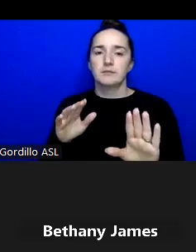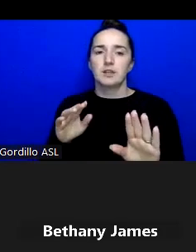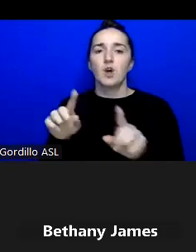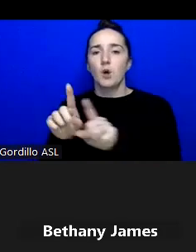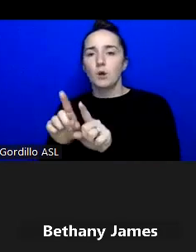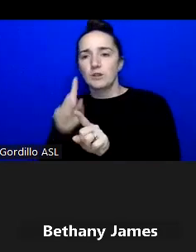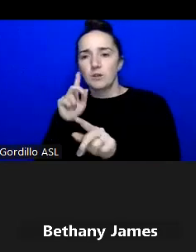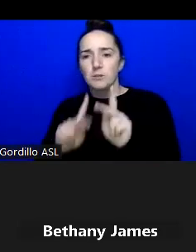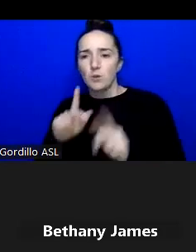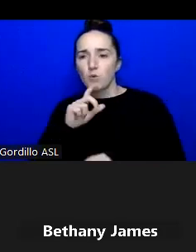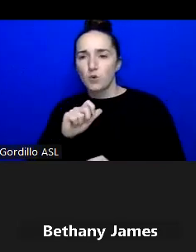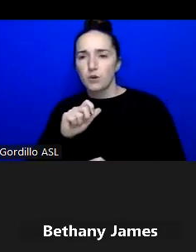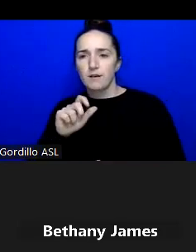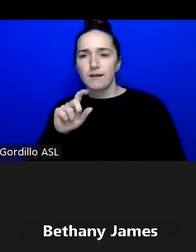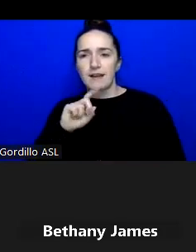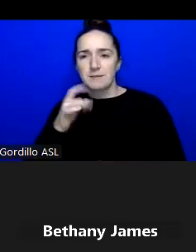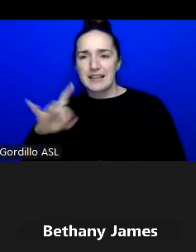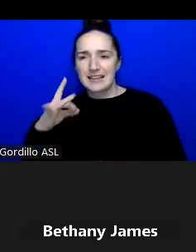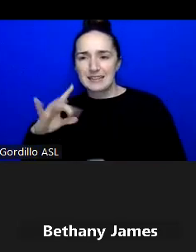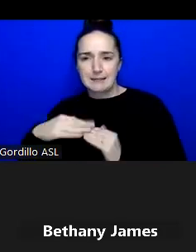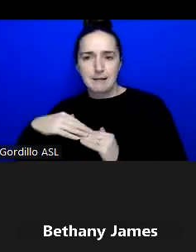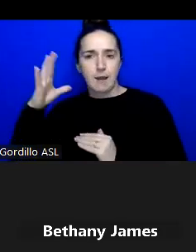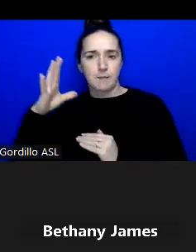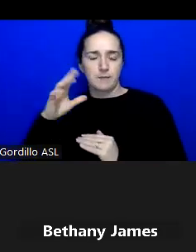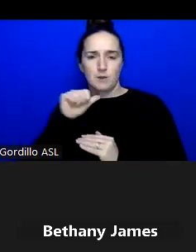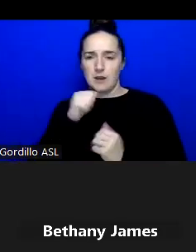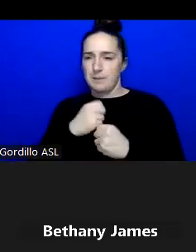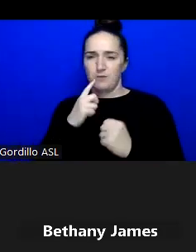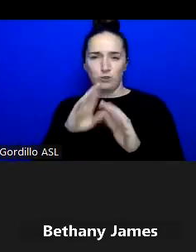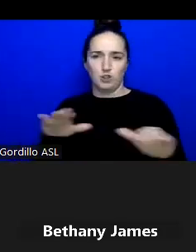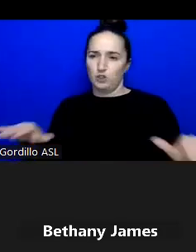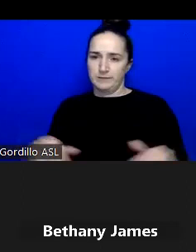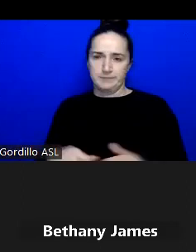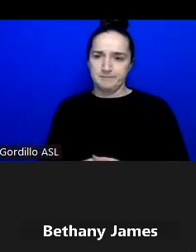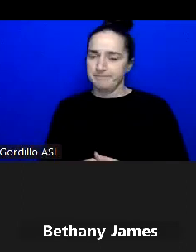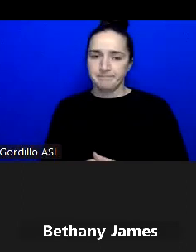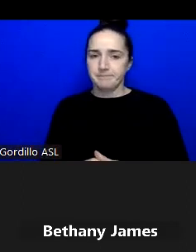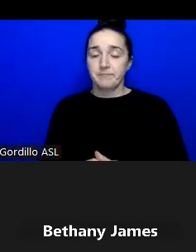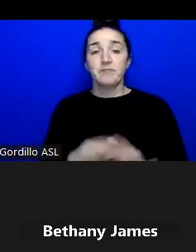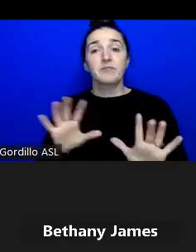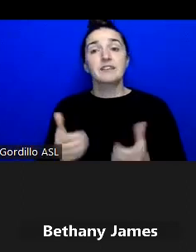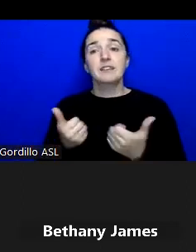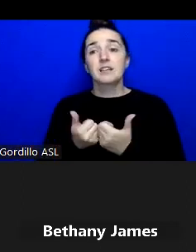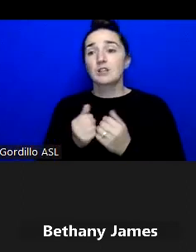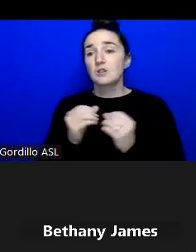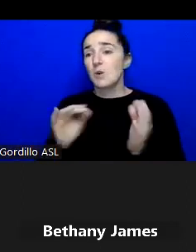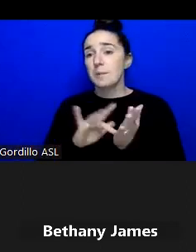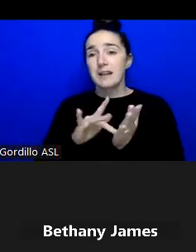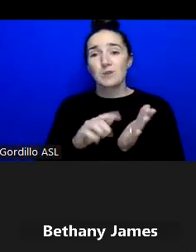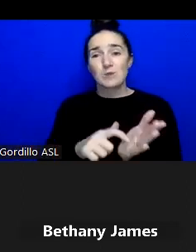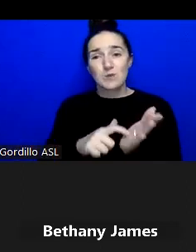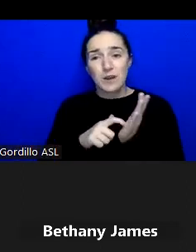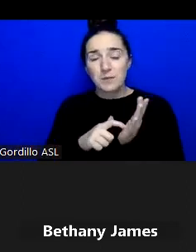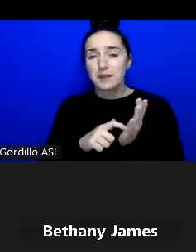are 18 and up, right? So these are not for children. The challenge is that there is no medical requirement. There is